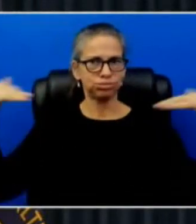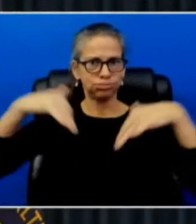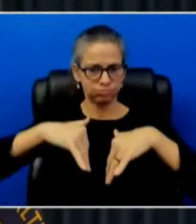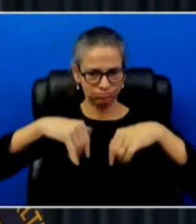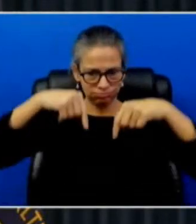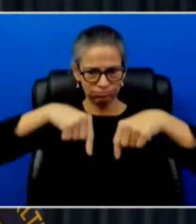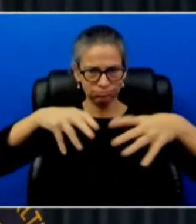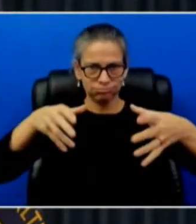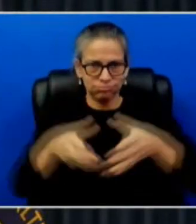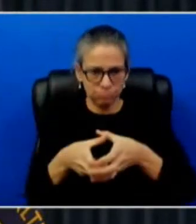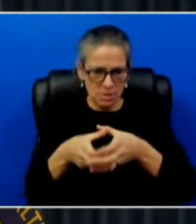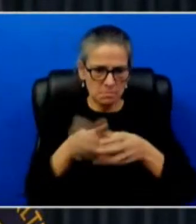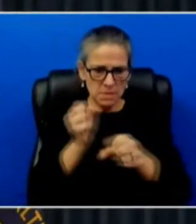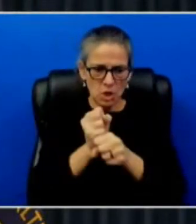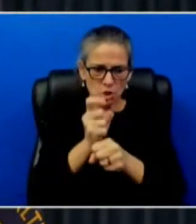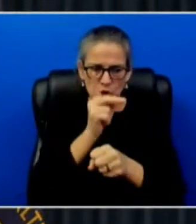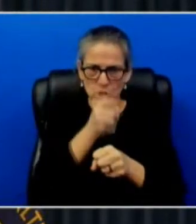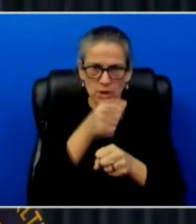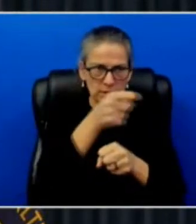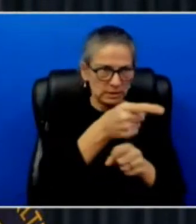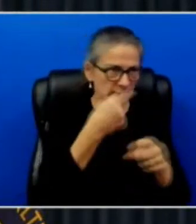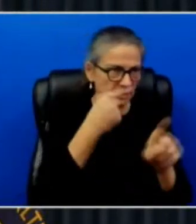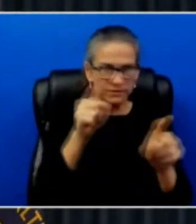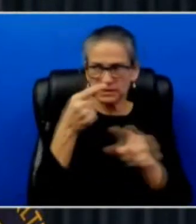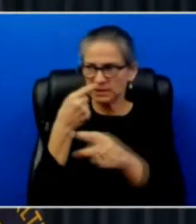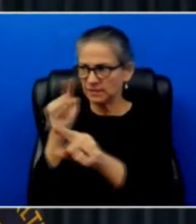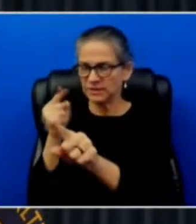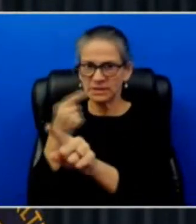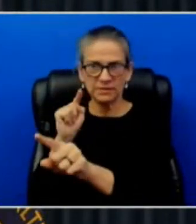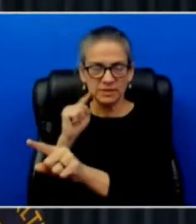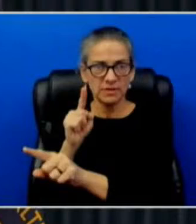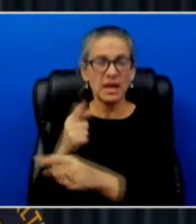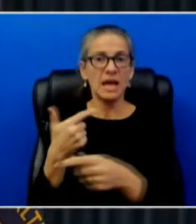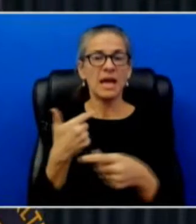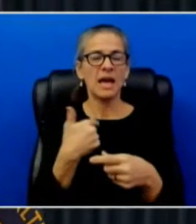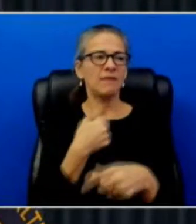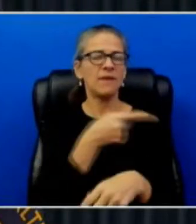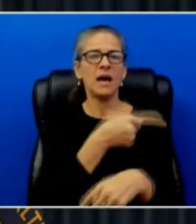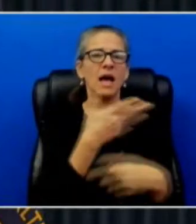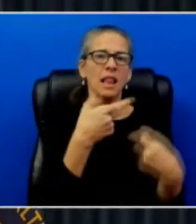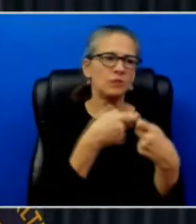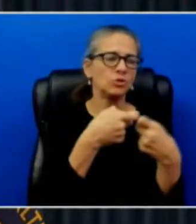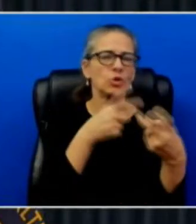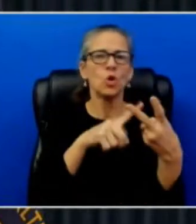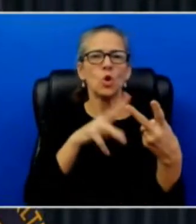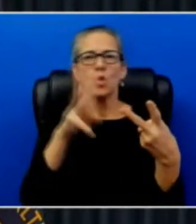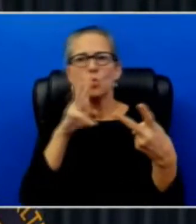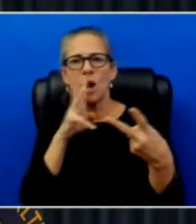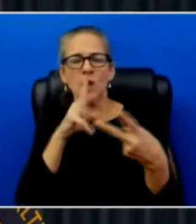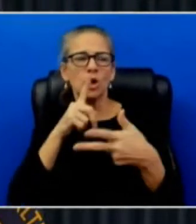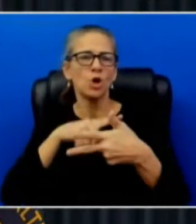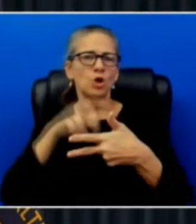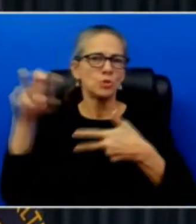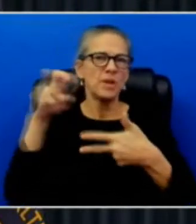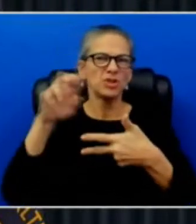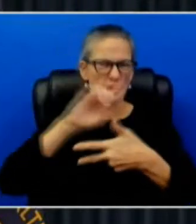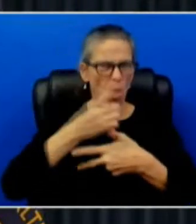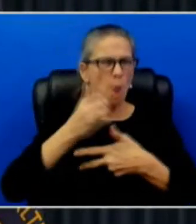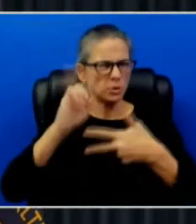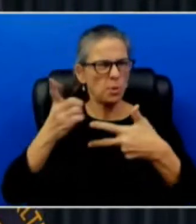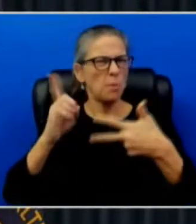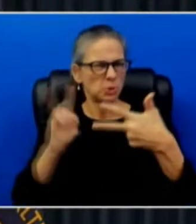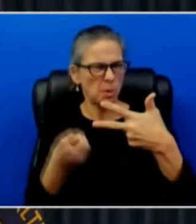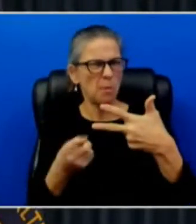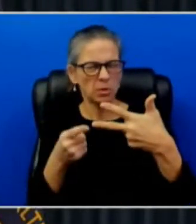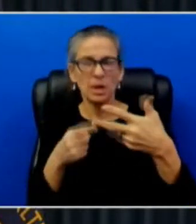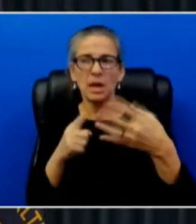operations to take place. We've got partners in from Energy, Division of Water, Transportation, State Police, Parks. The list